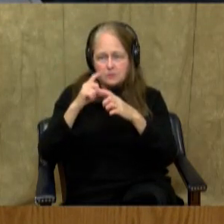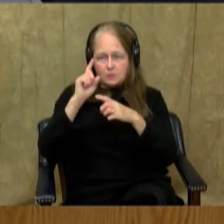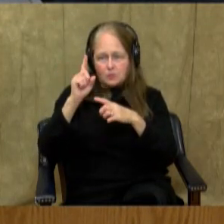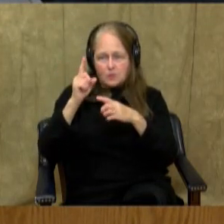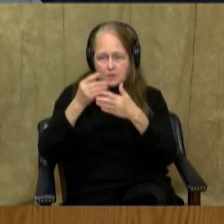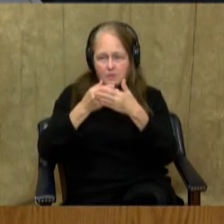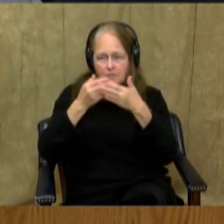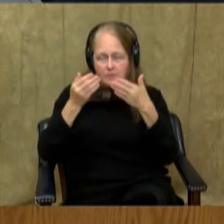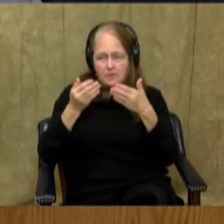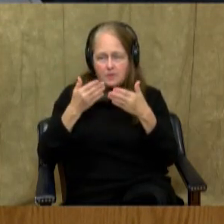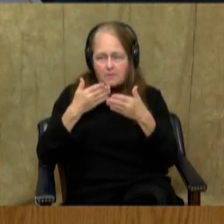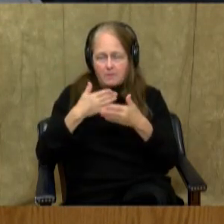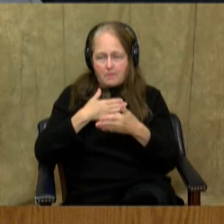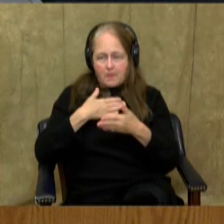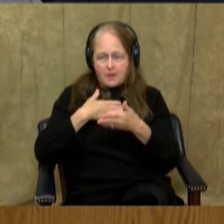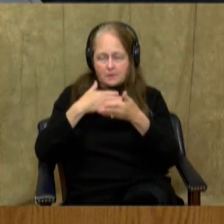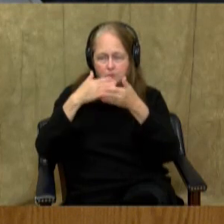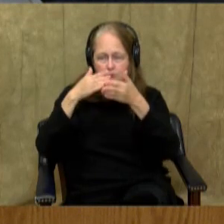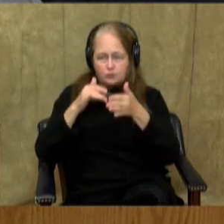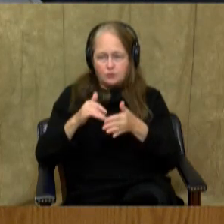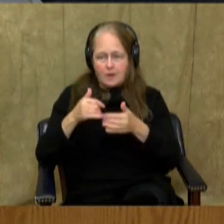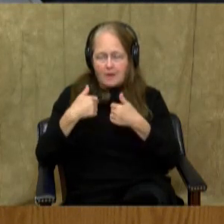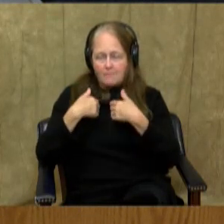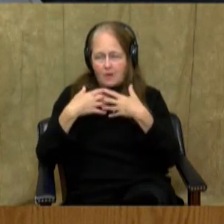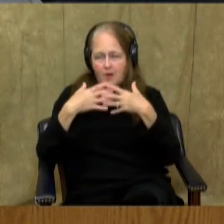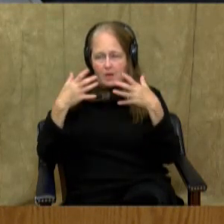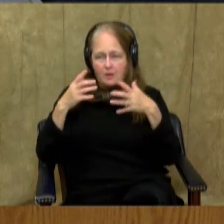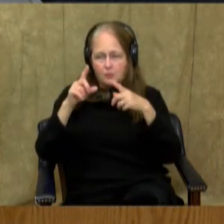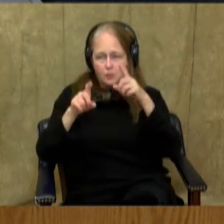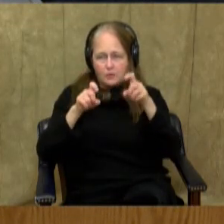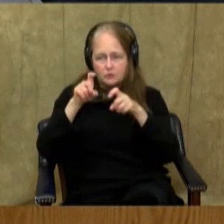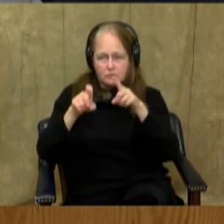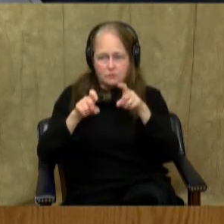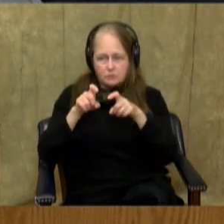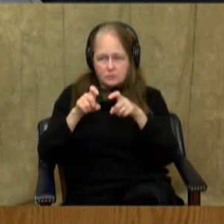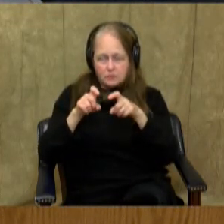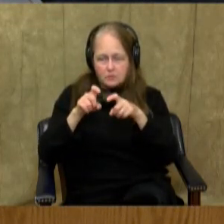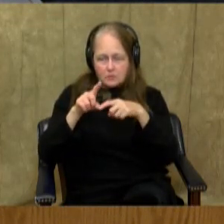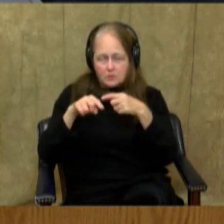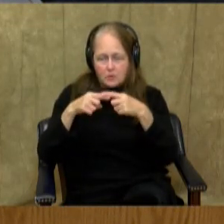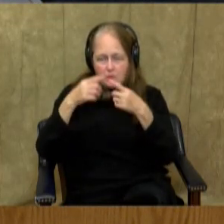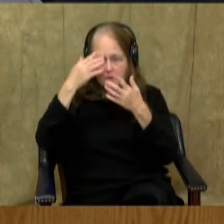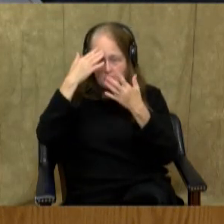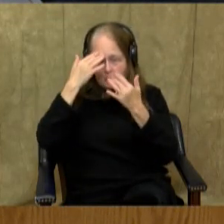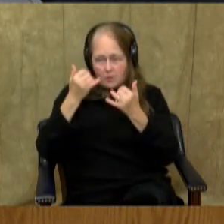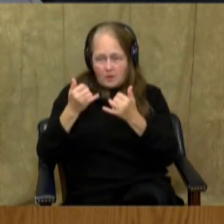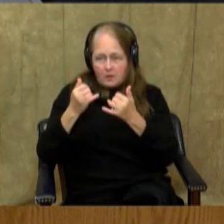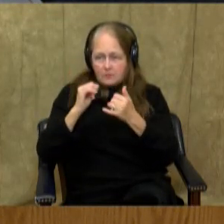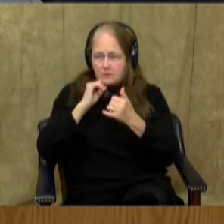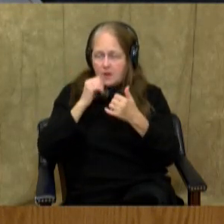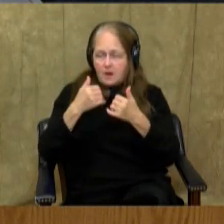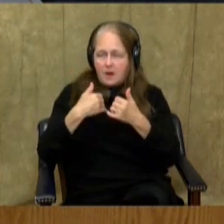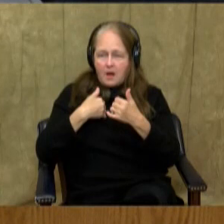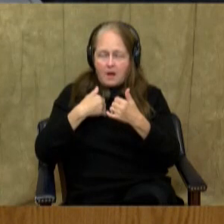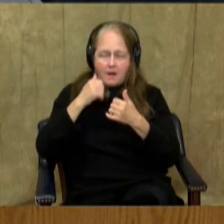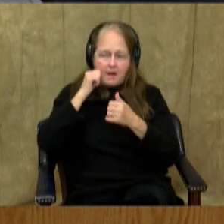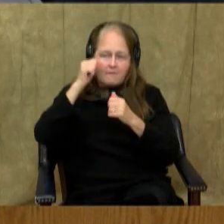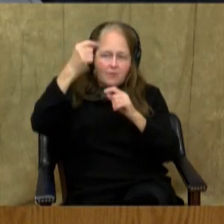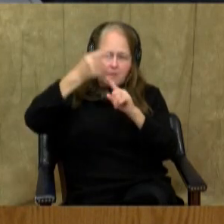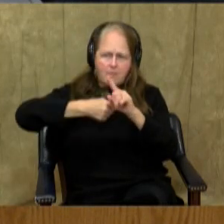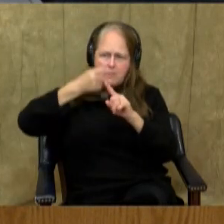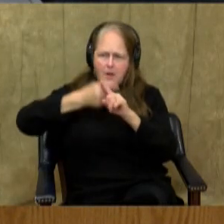One thing that my students had a lot of questions about this week was about why we don't have eclipses every